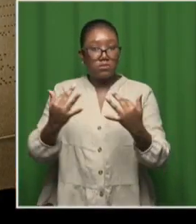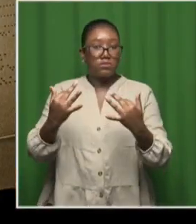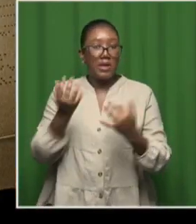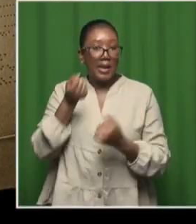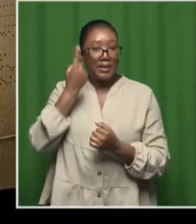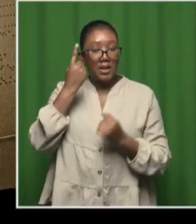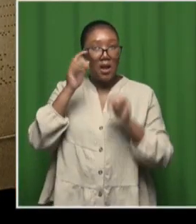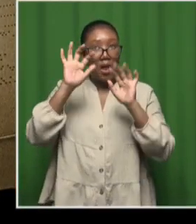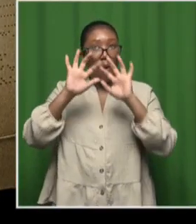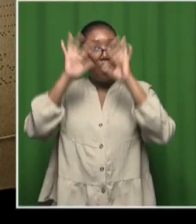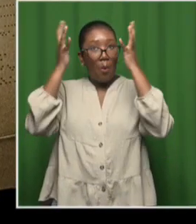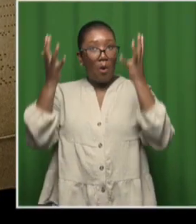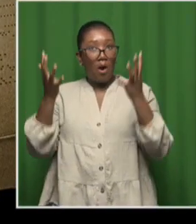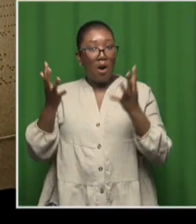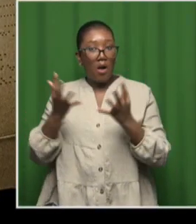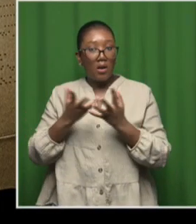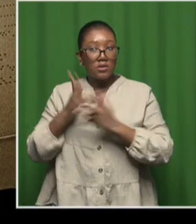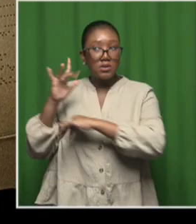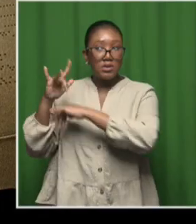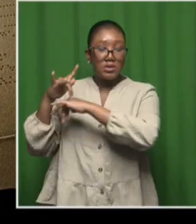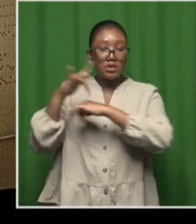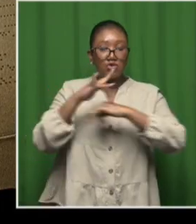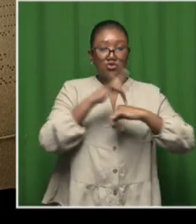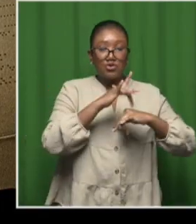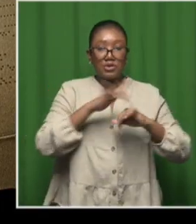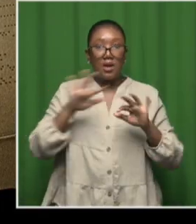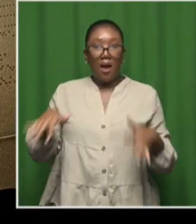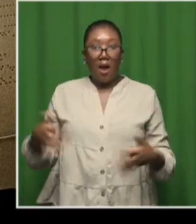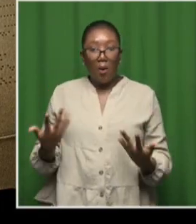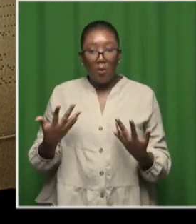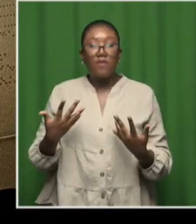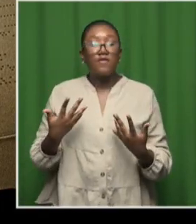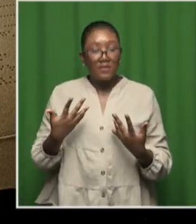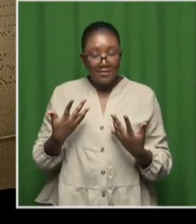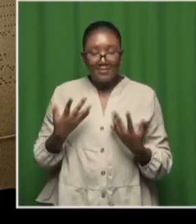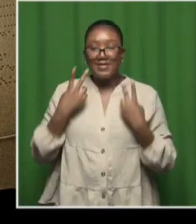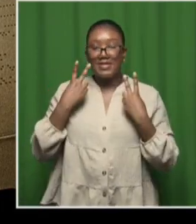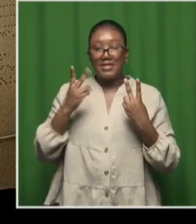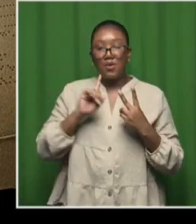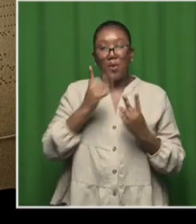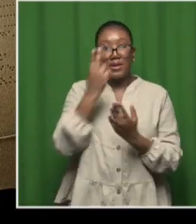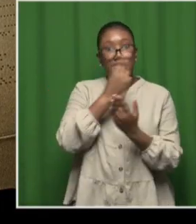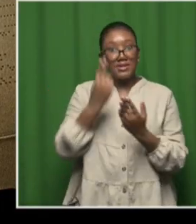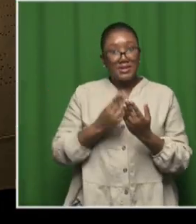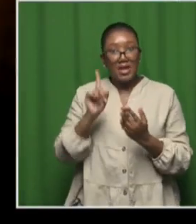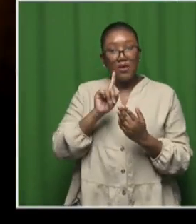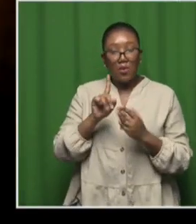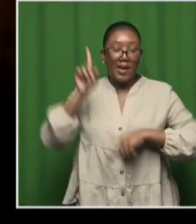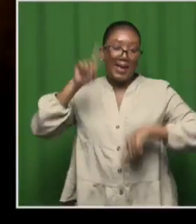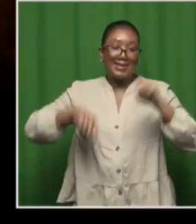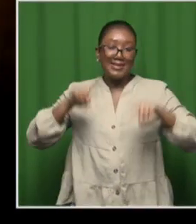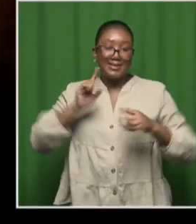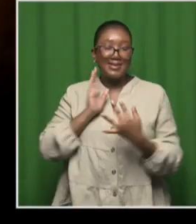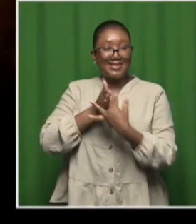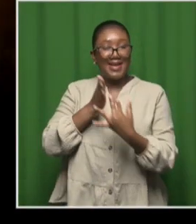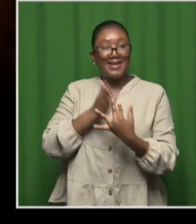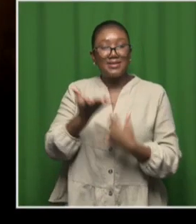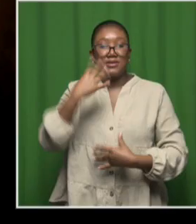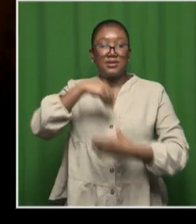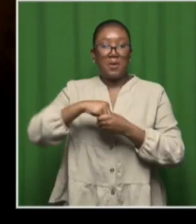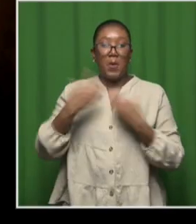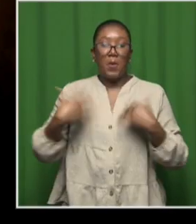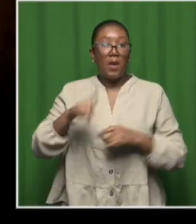universe through a sensory journey. And it's unlike any other. Designed with accessibility in mind, this immersive